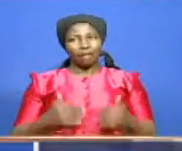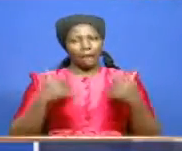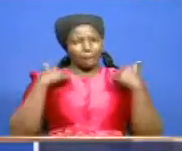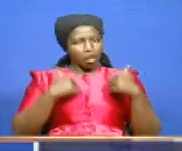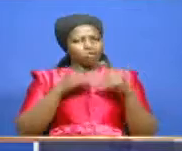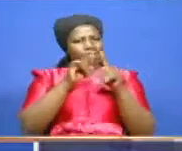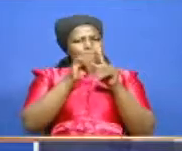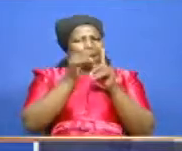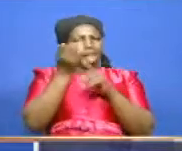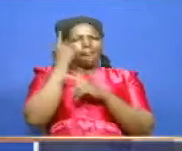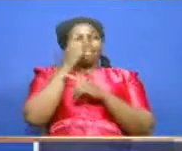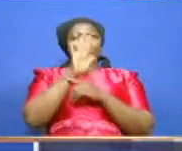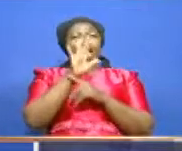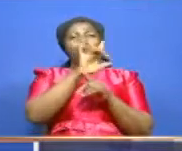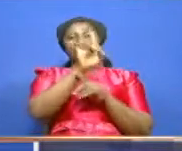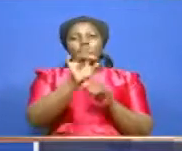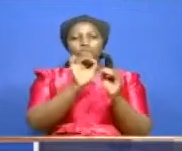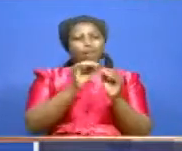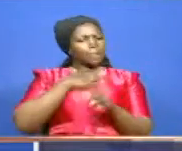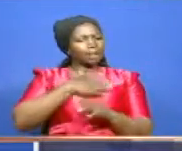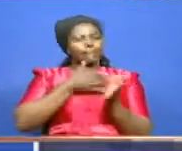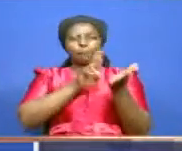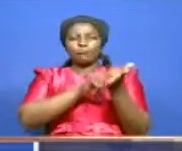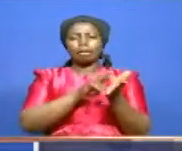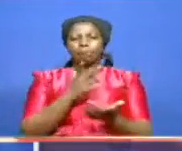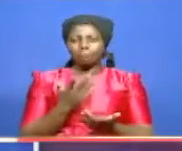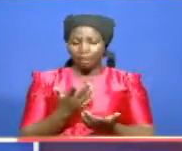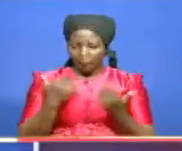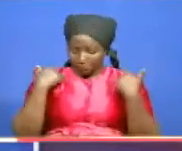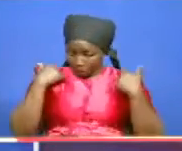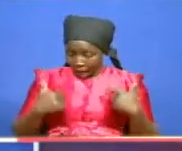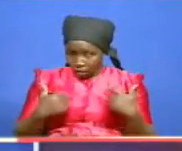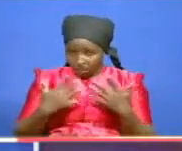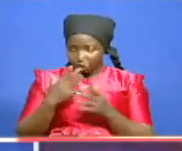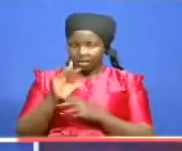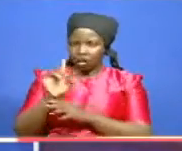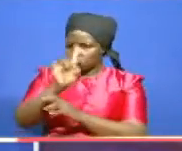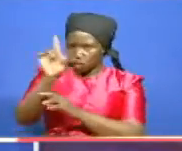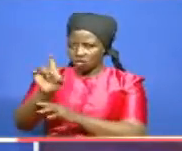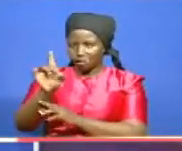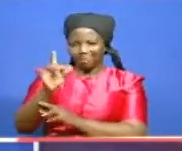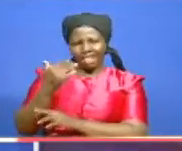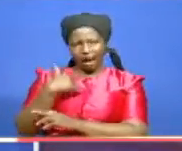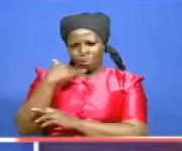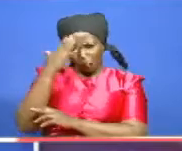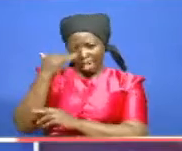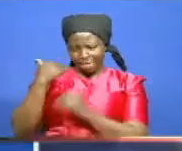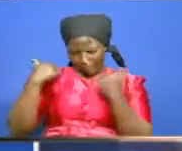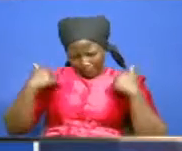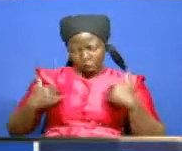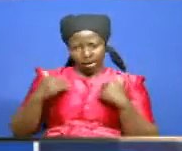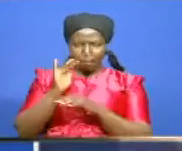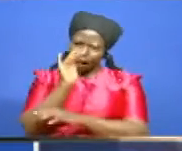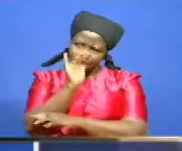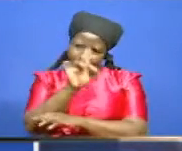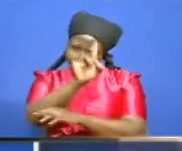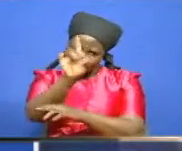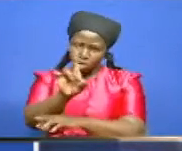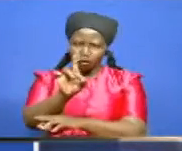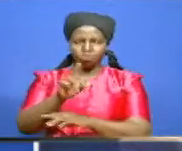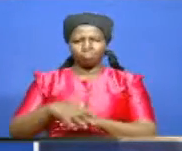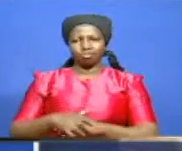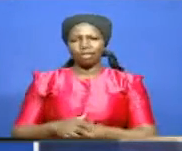with the question. Yes, I please, am. Please repeat it. I am with the question because I'm the person asking the question. Has there been